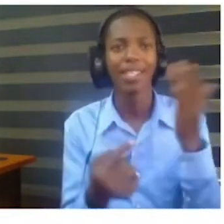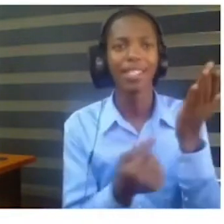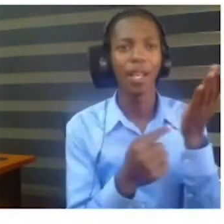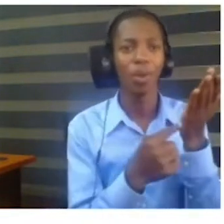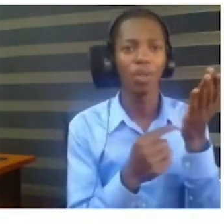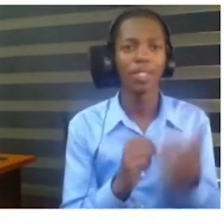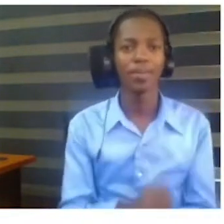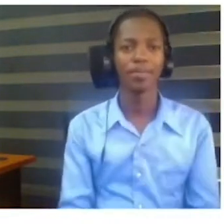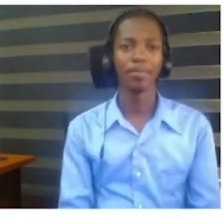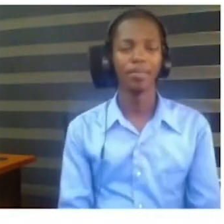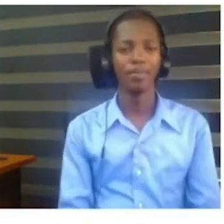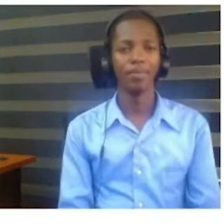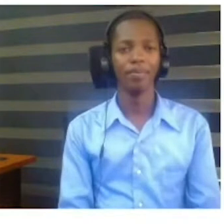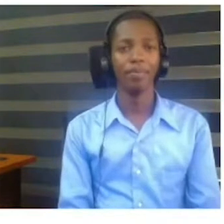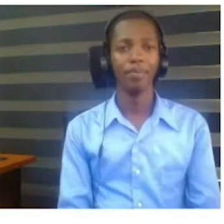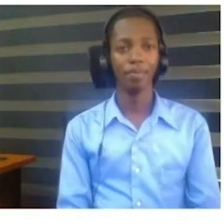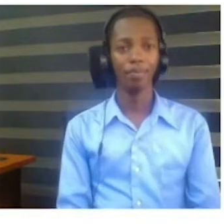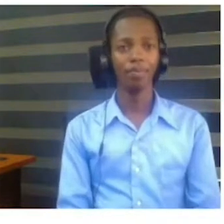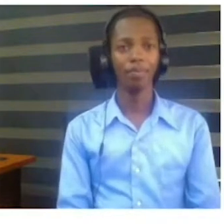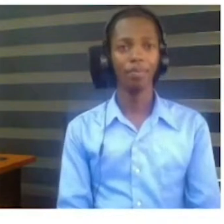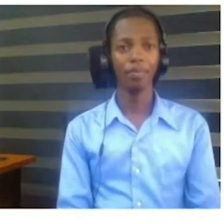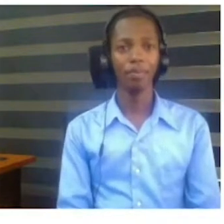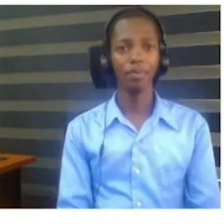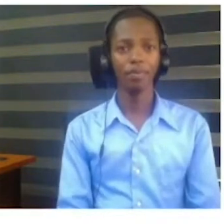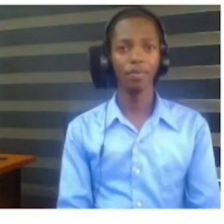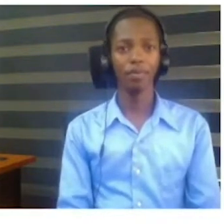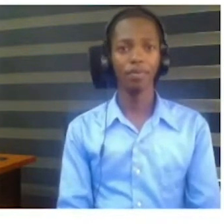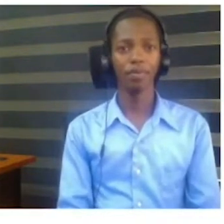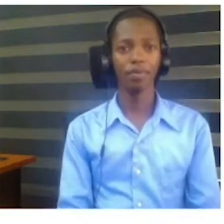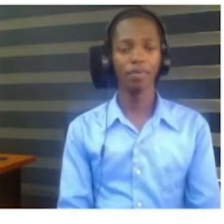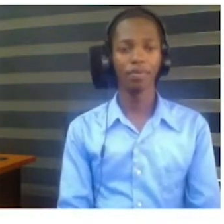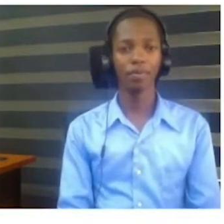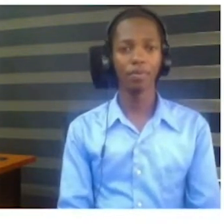Thank you, Haben. That's all our questions for now, right? Yes, you can proceed.